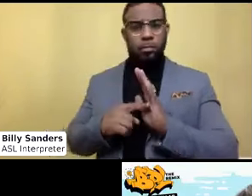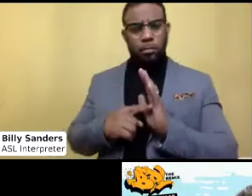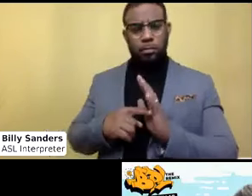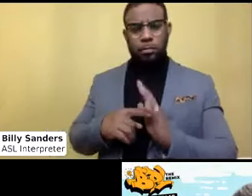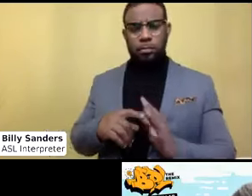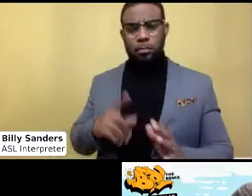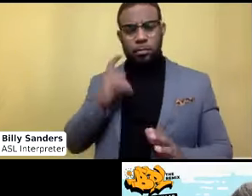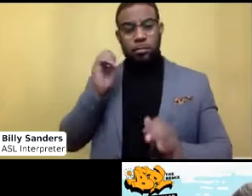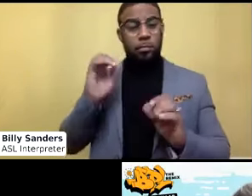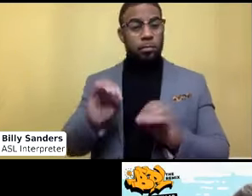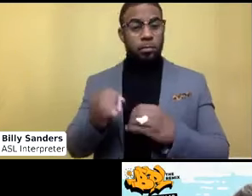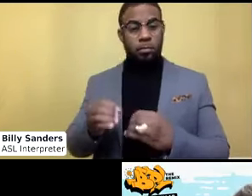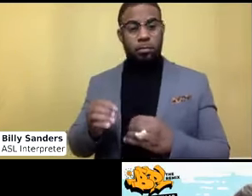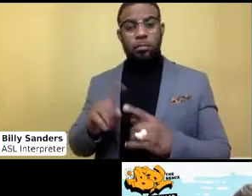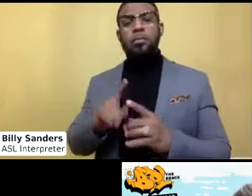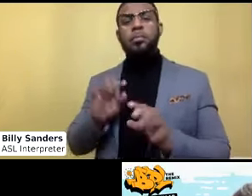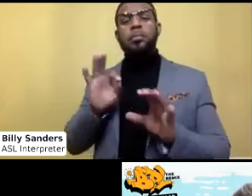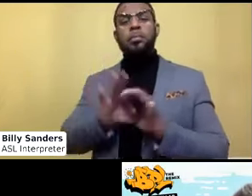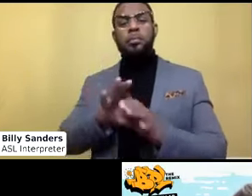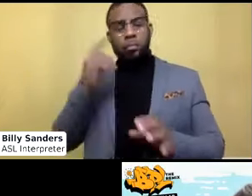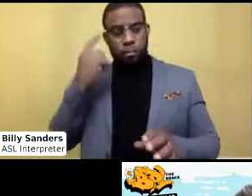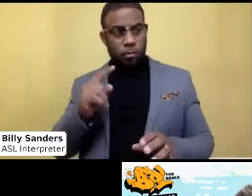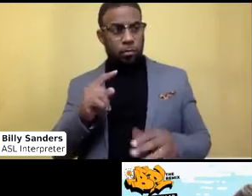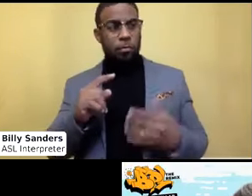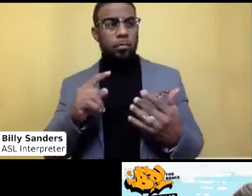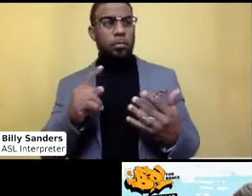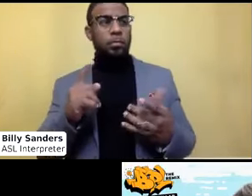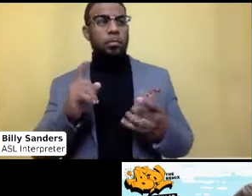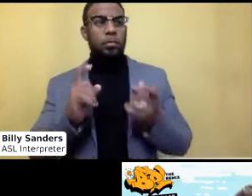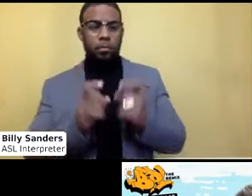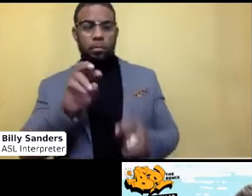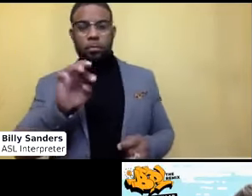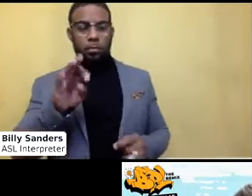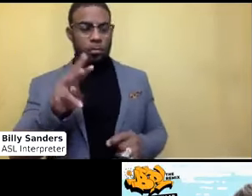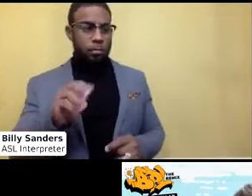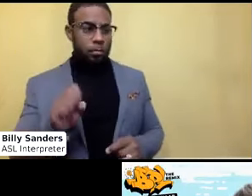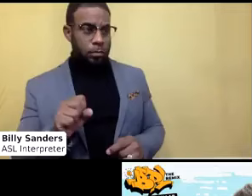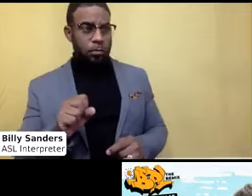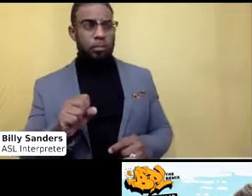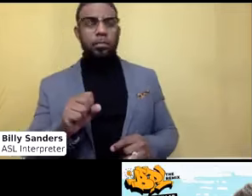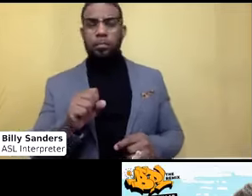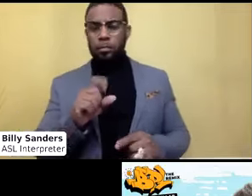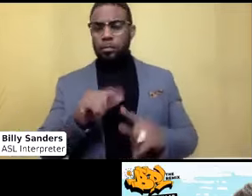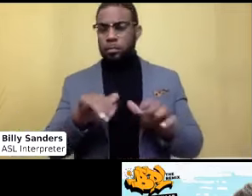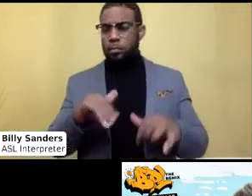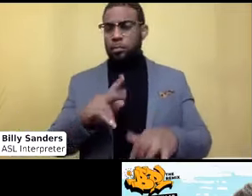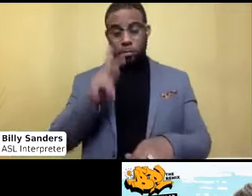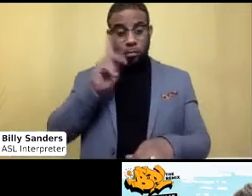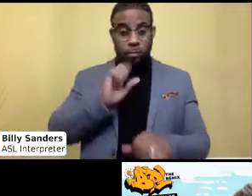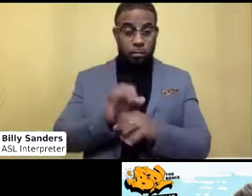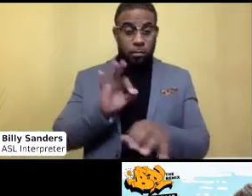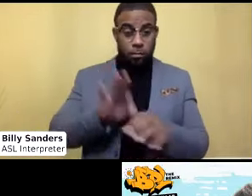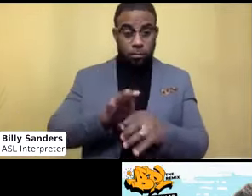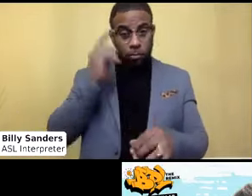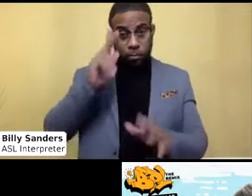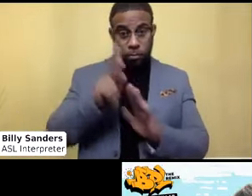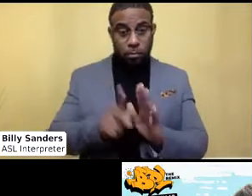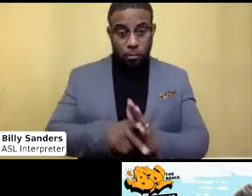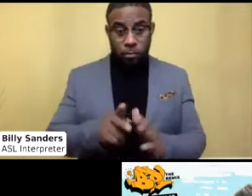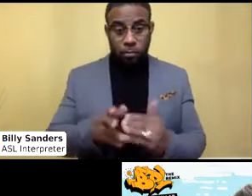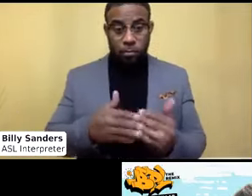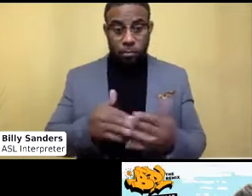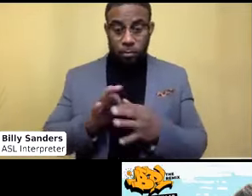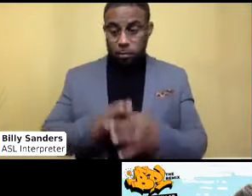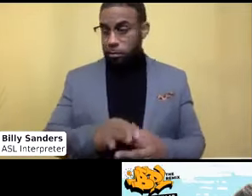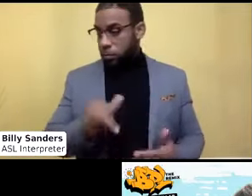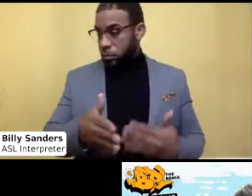representatives for office, but they're voting for reforms and referendums and things in policy. They're actually voting for the policy that's binding,